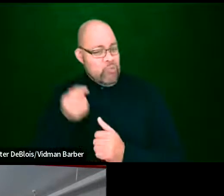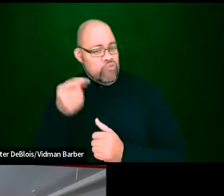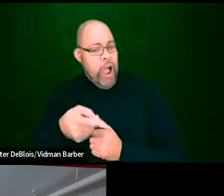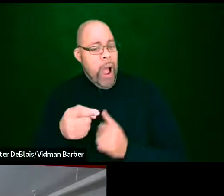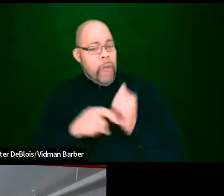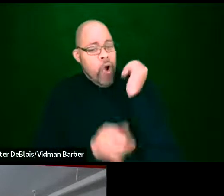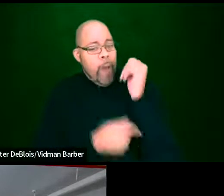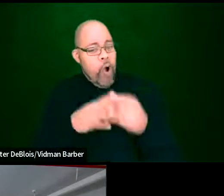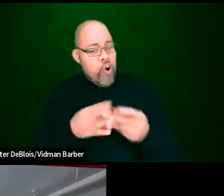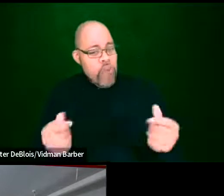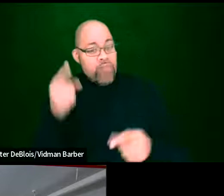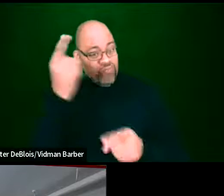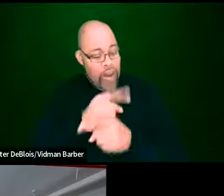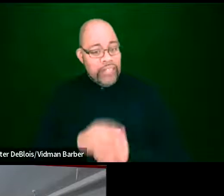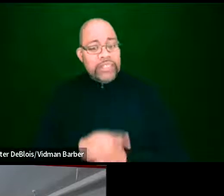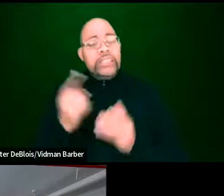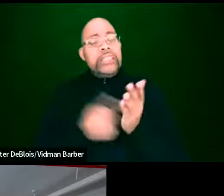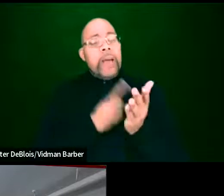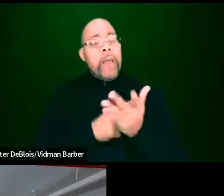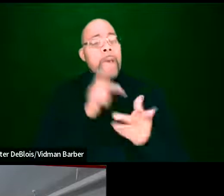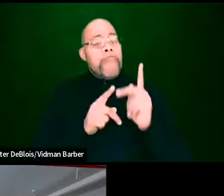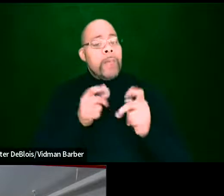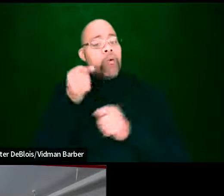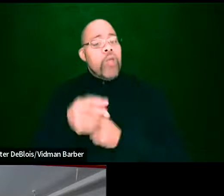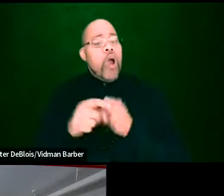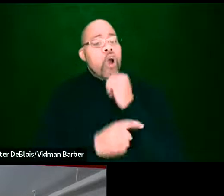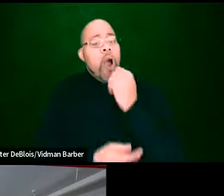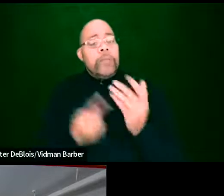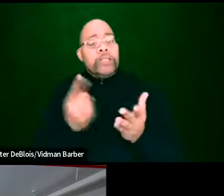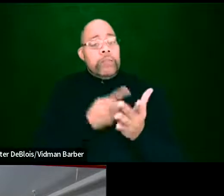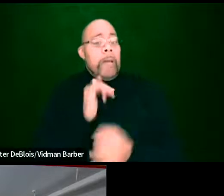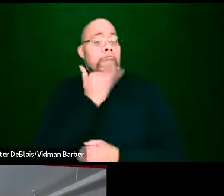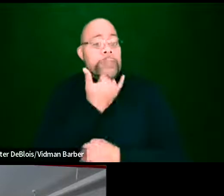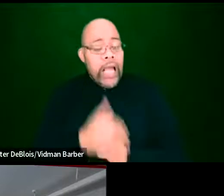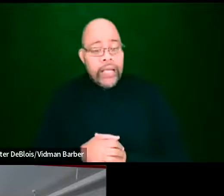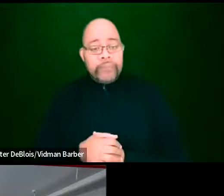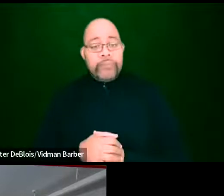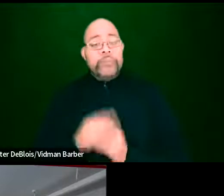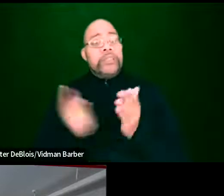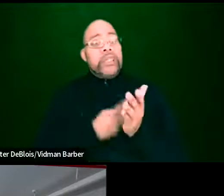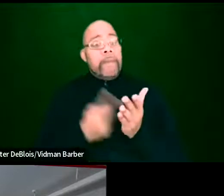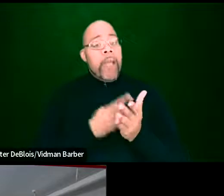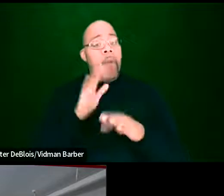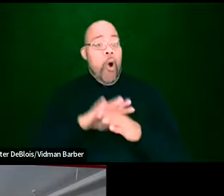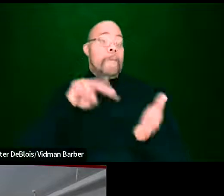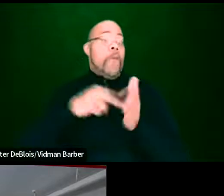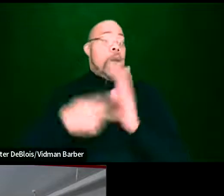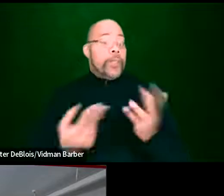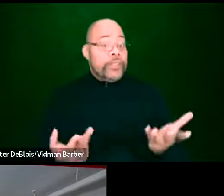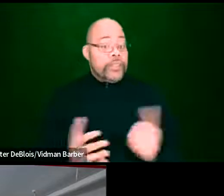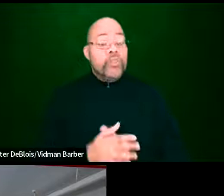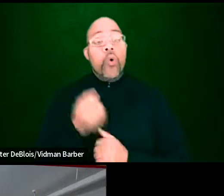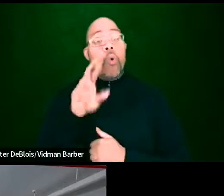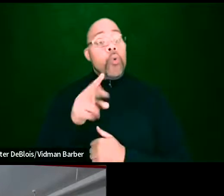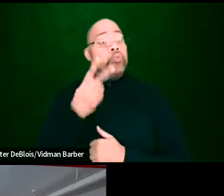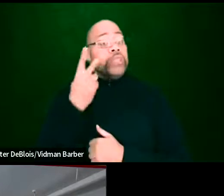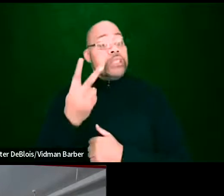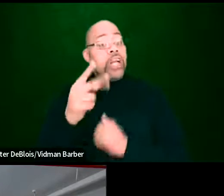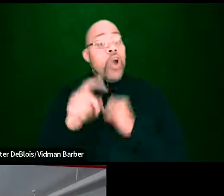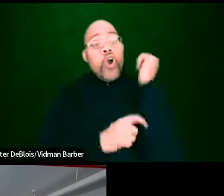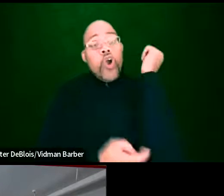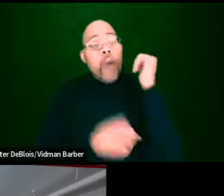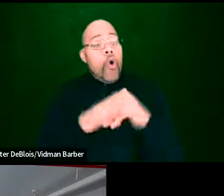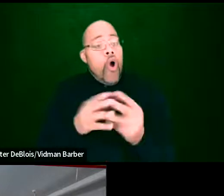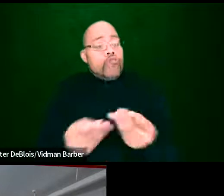ground? Yeah, right. Sometimes people drop trash. Sometimes it's by accident. Sometimes it's on purpose, right? Or have you seen trash on